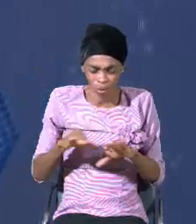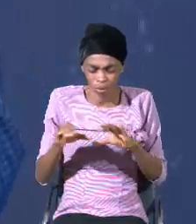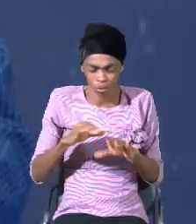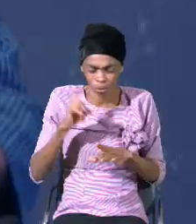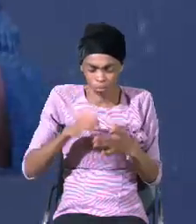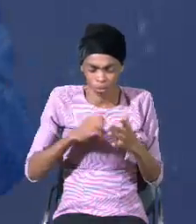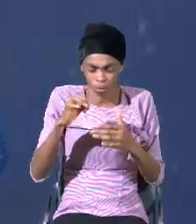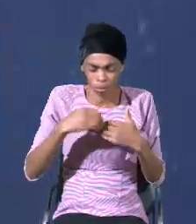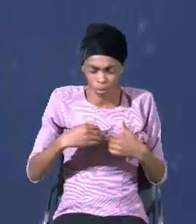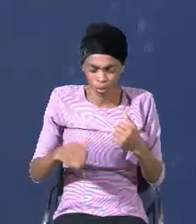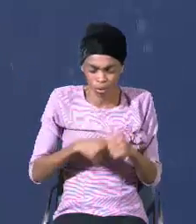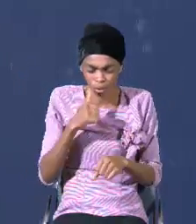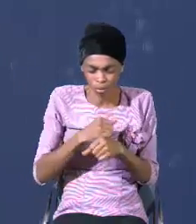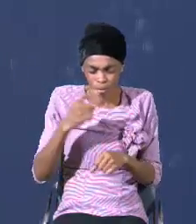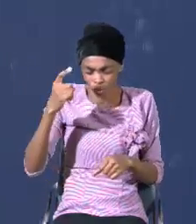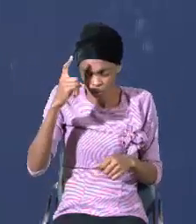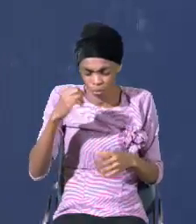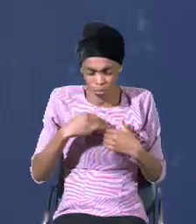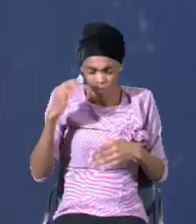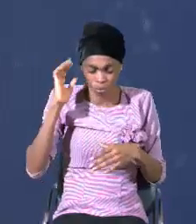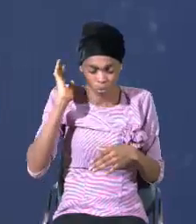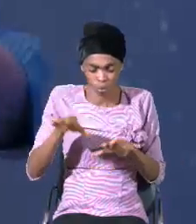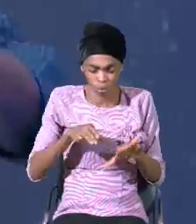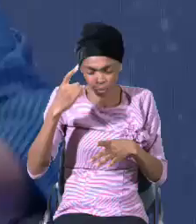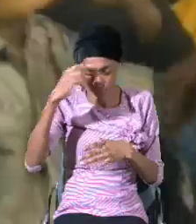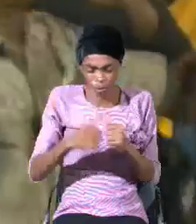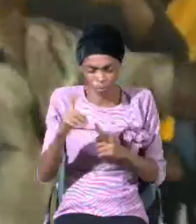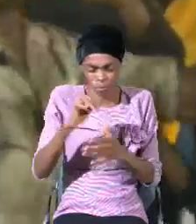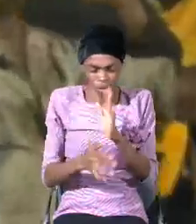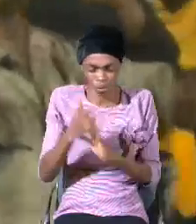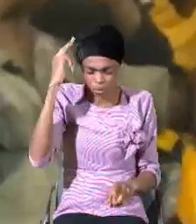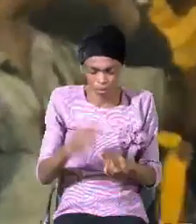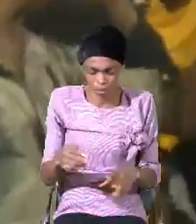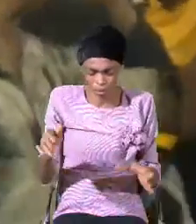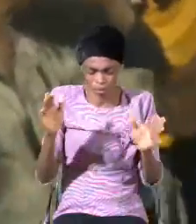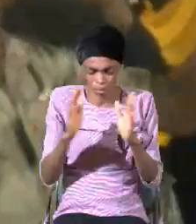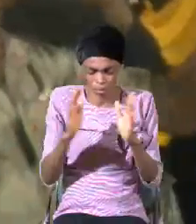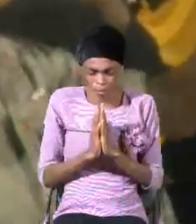affirmed you'll do for everyone in Jesus' name.